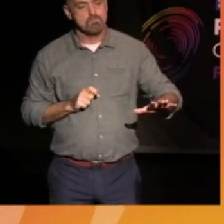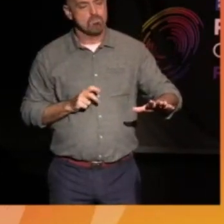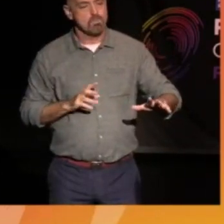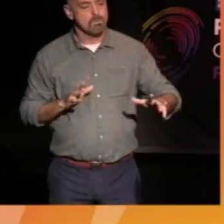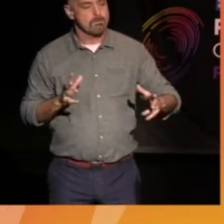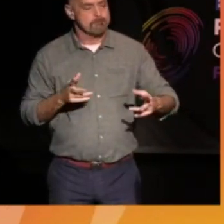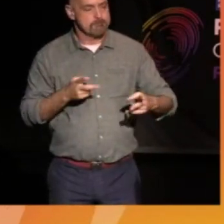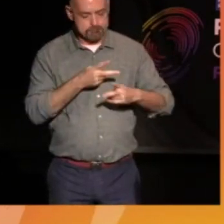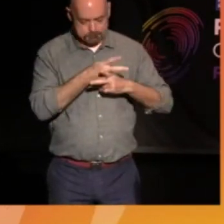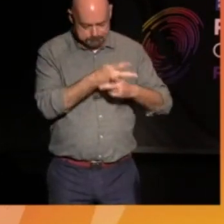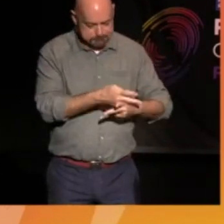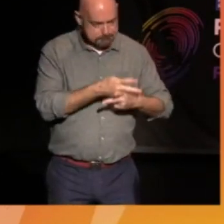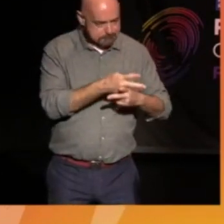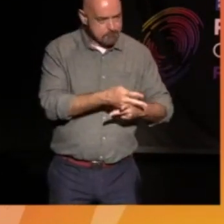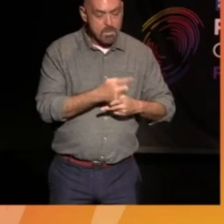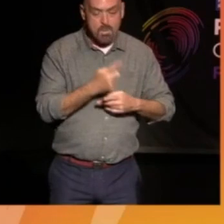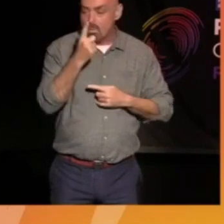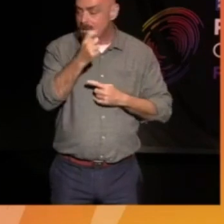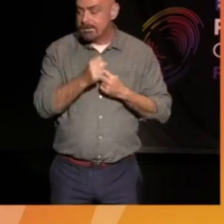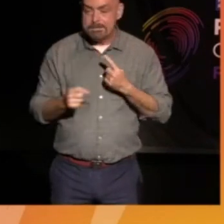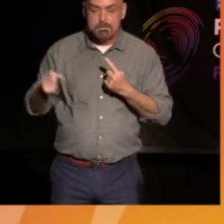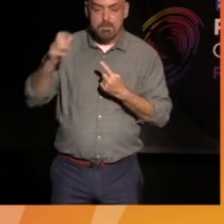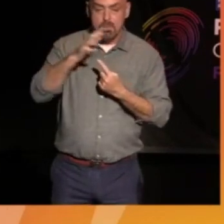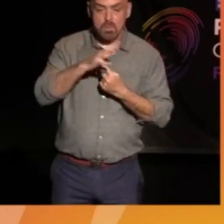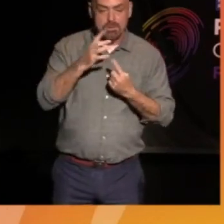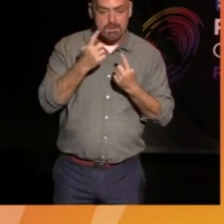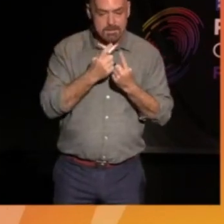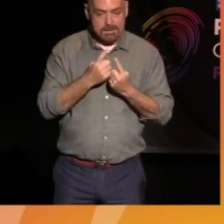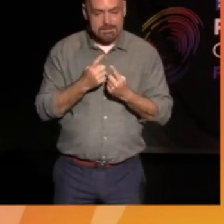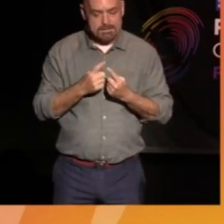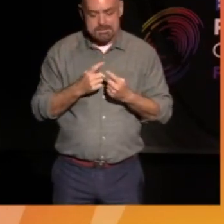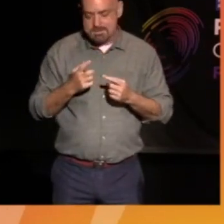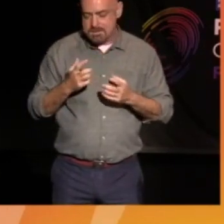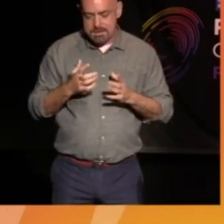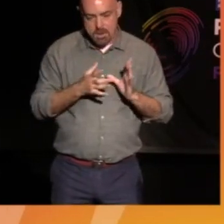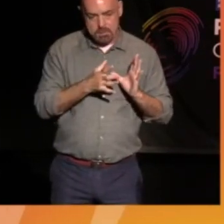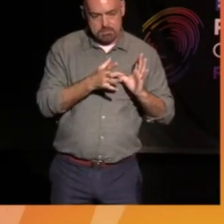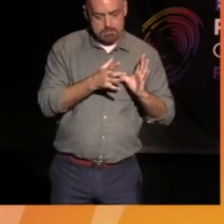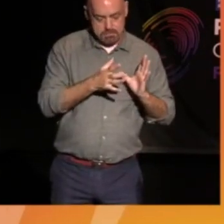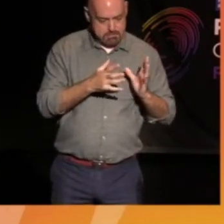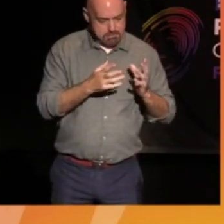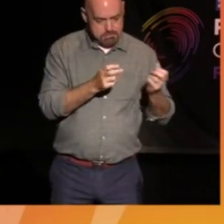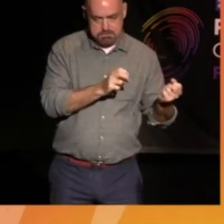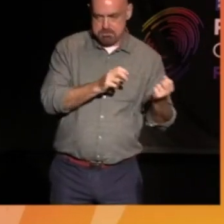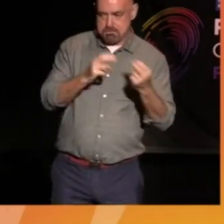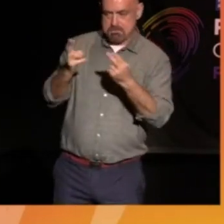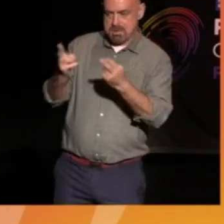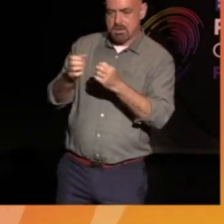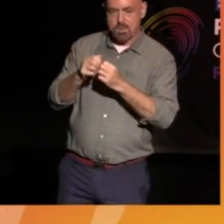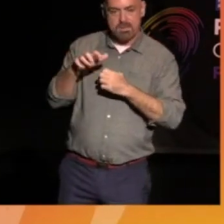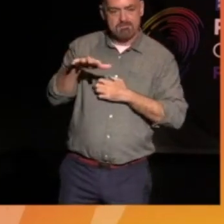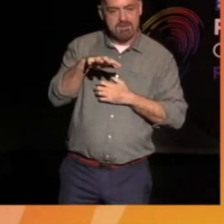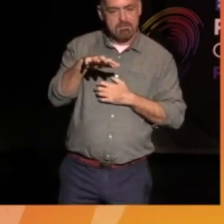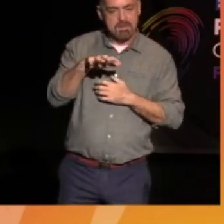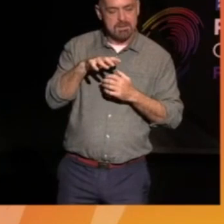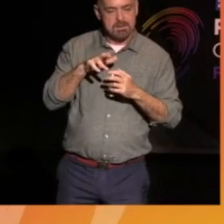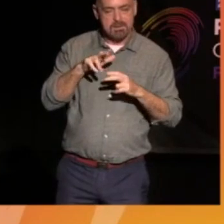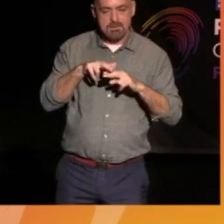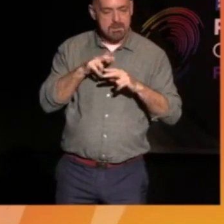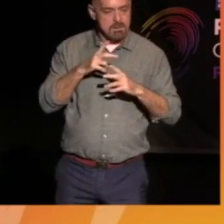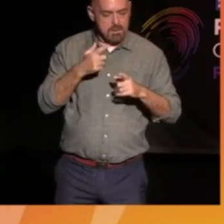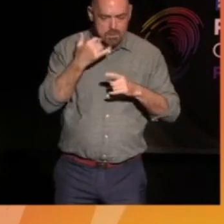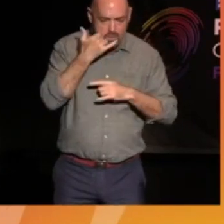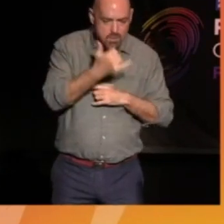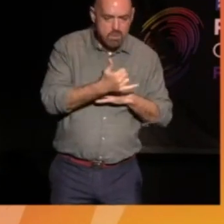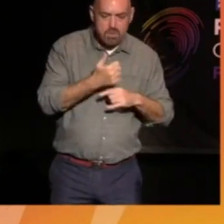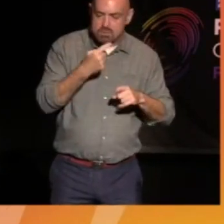first, one of the most important thing is to connect them with their family. Either they call, or they talk to them, or